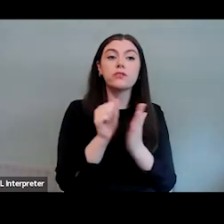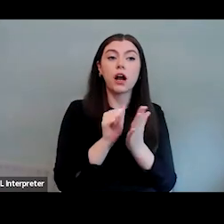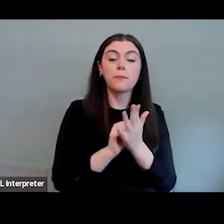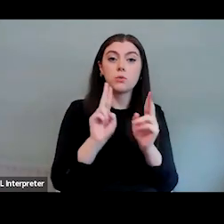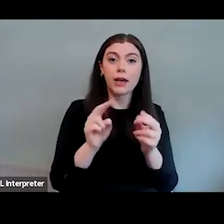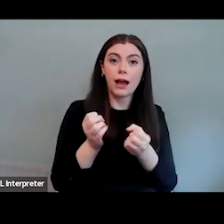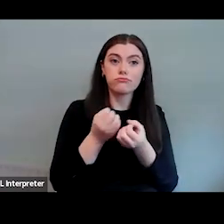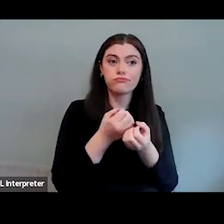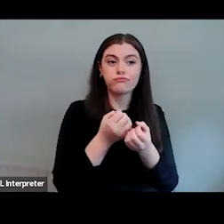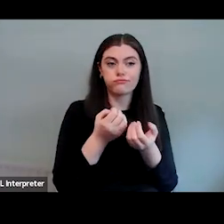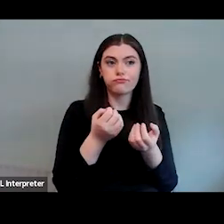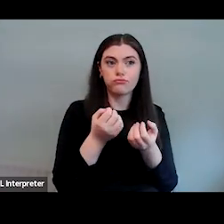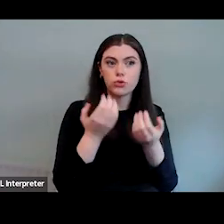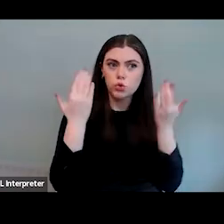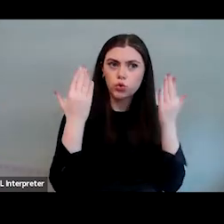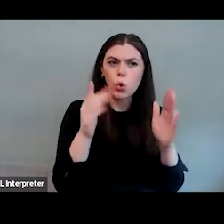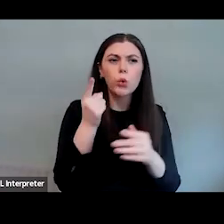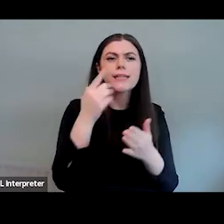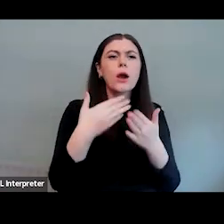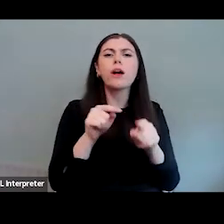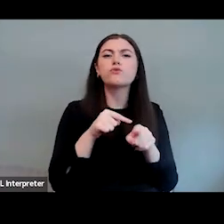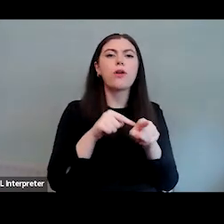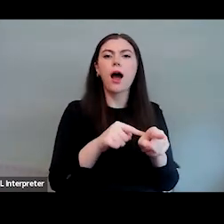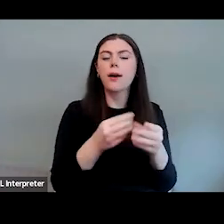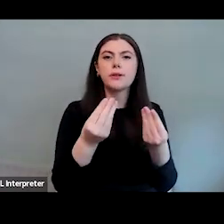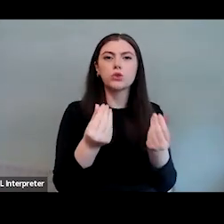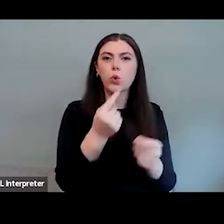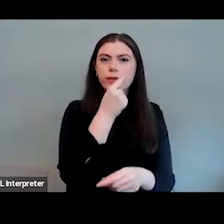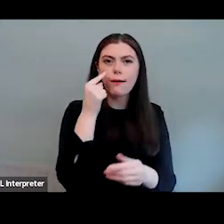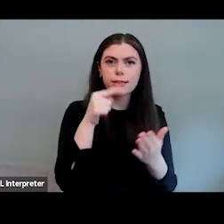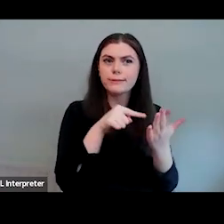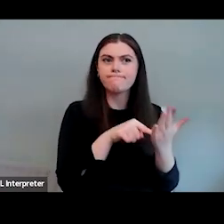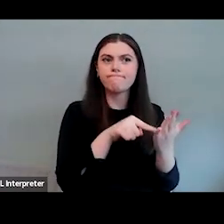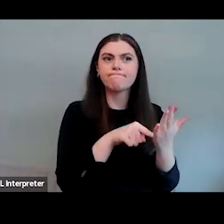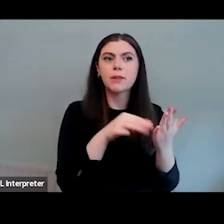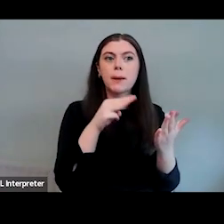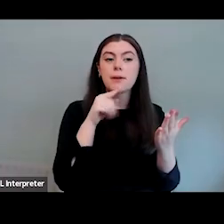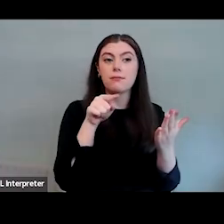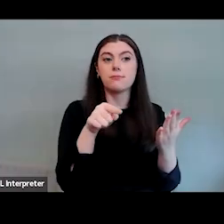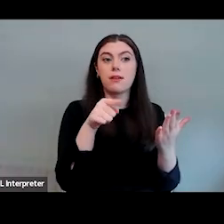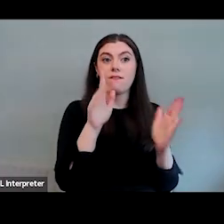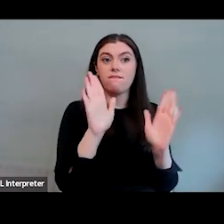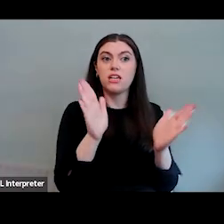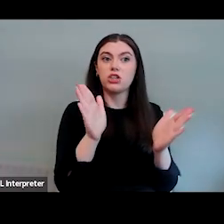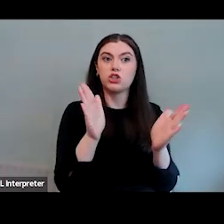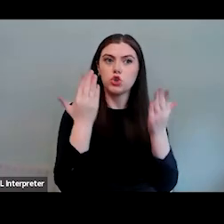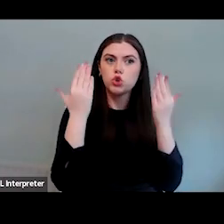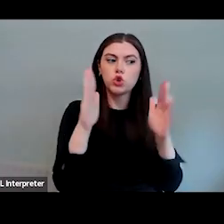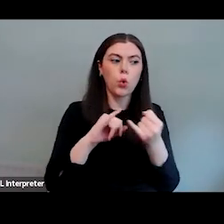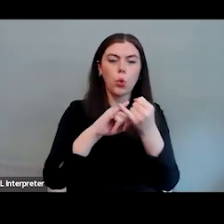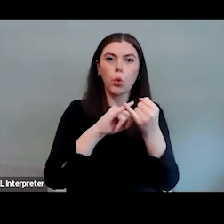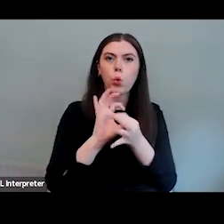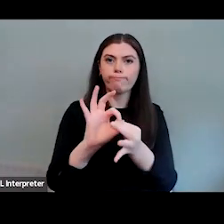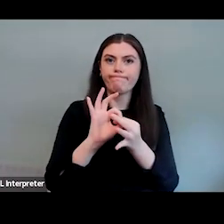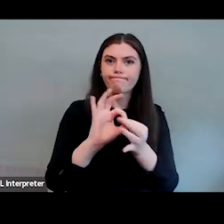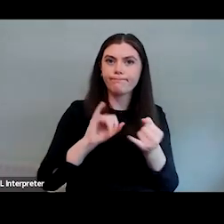looking at, reliable sources and well-referenced sources that have mapped the complicity. And